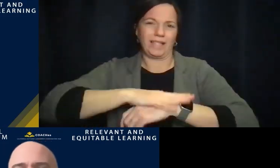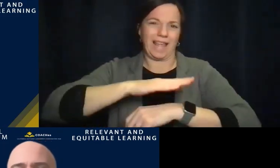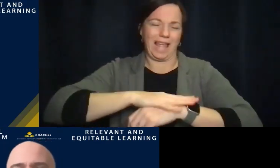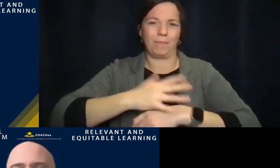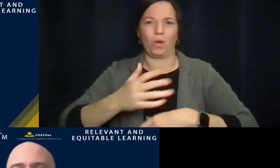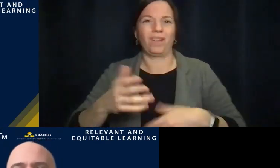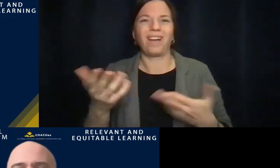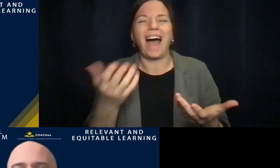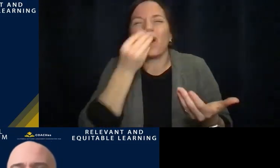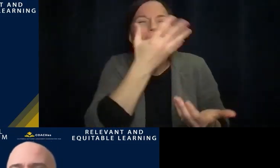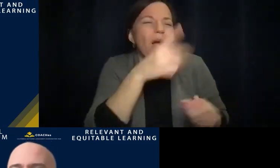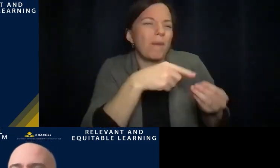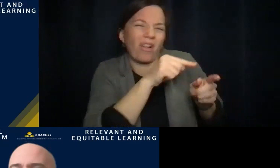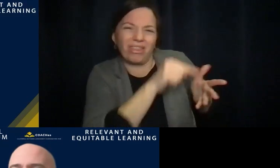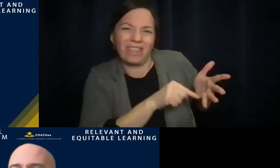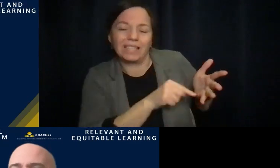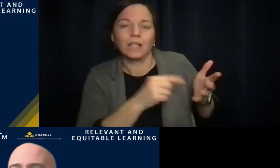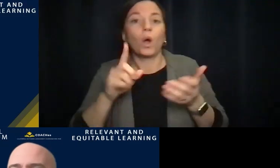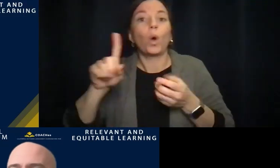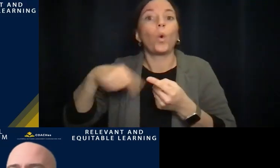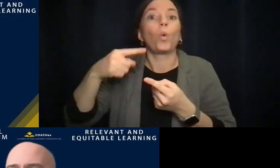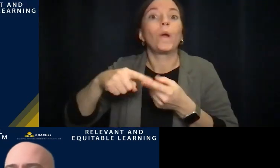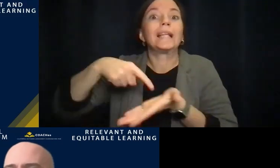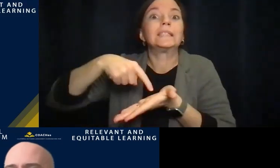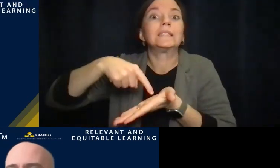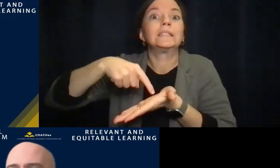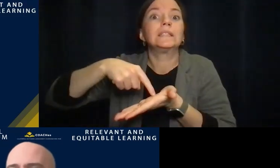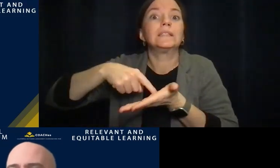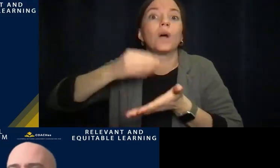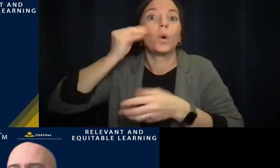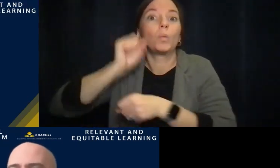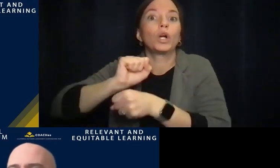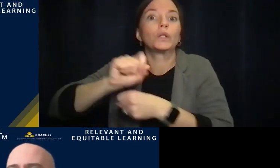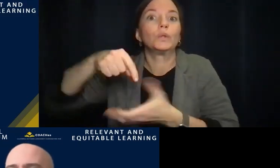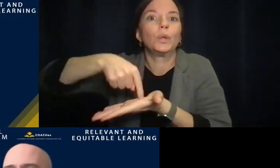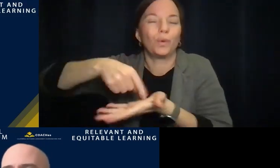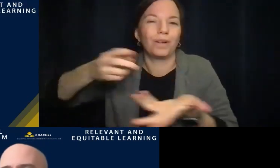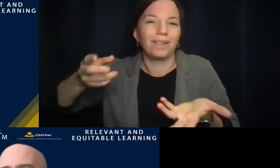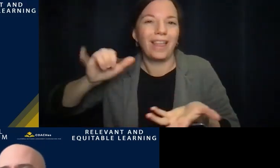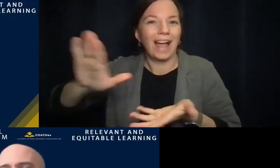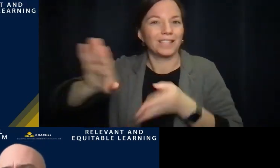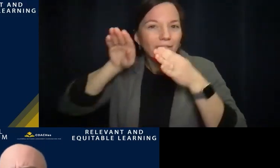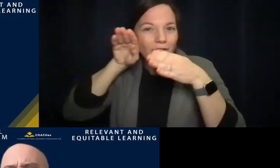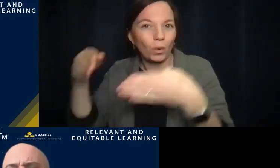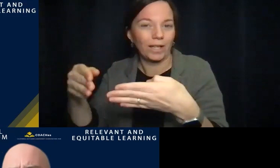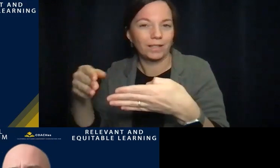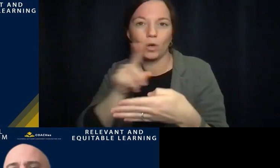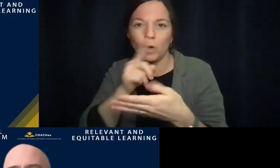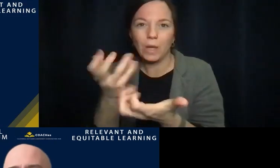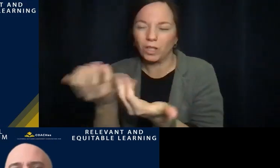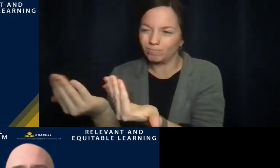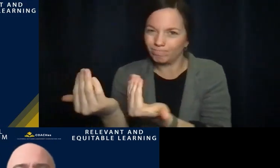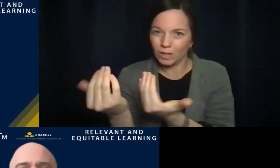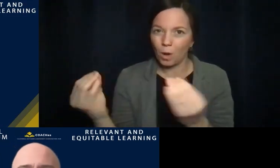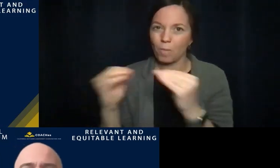due, right? Like, that's their focus. And so just to kind of bring them more into the big